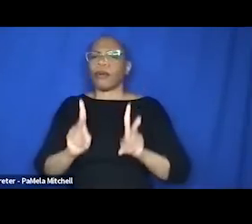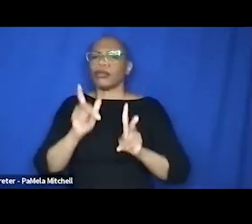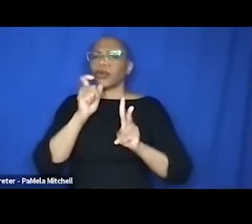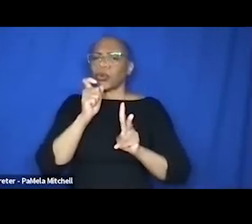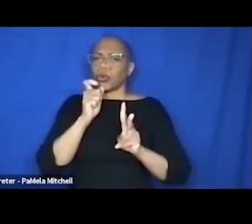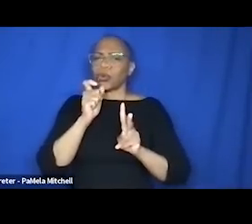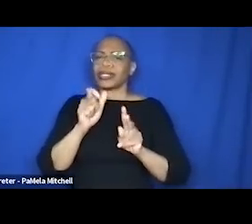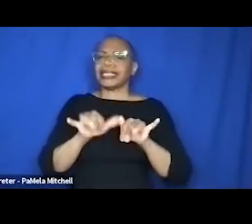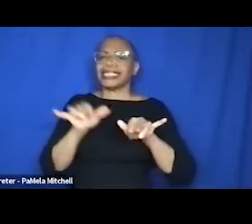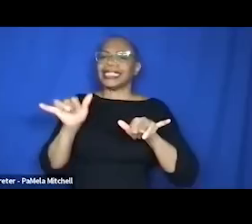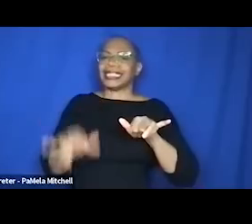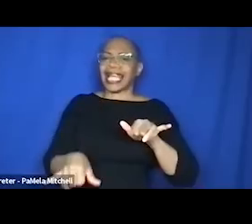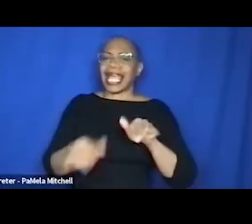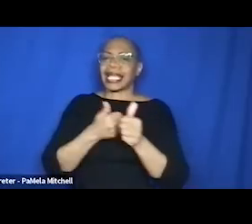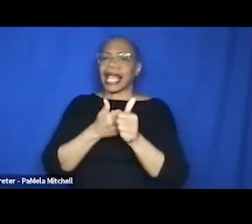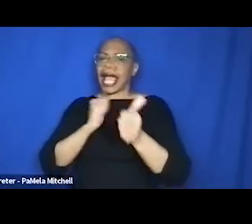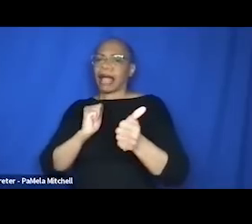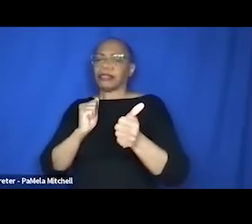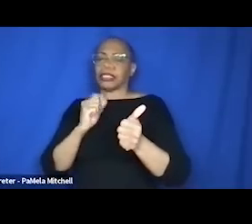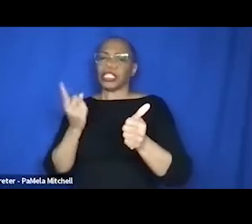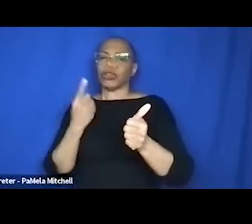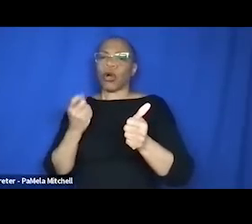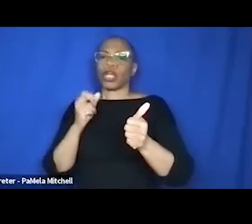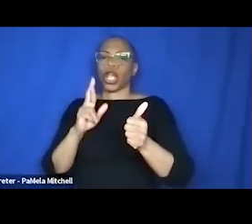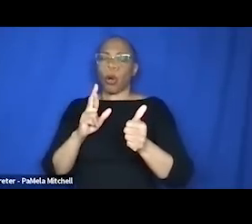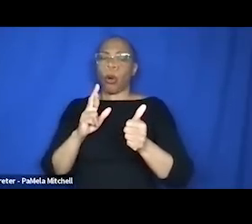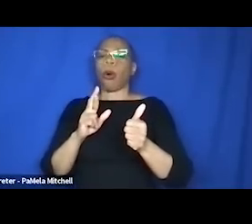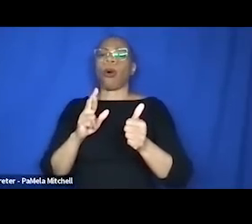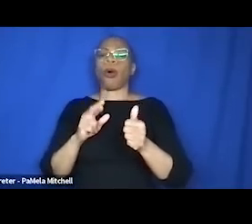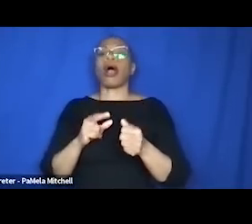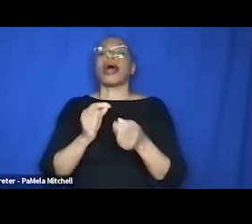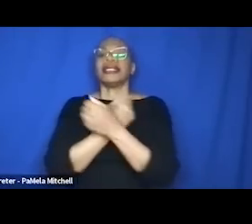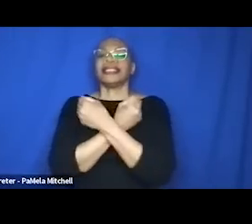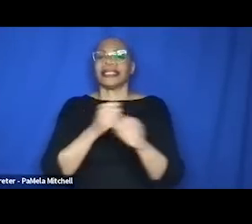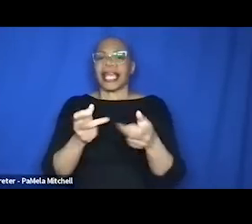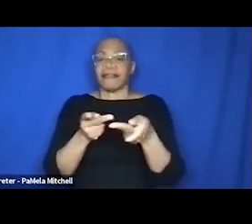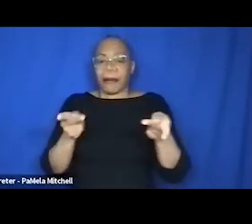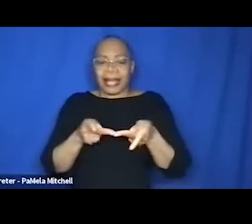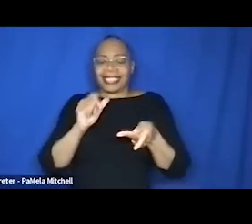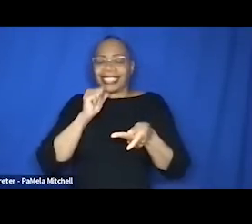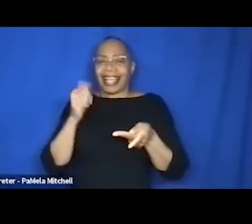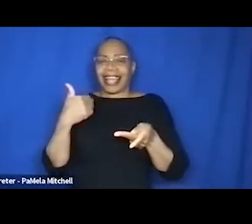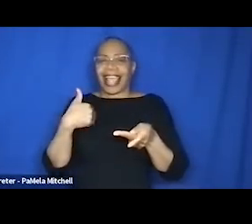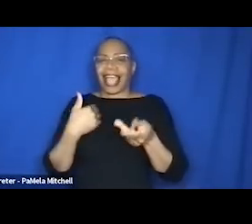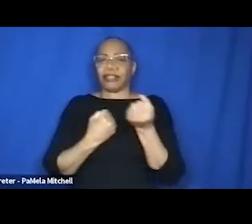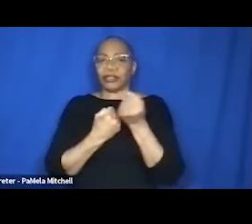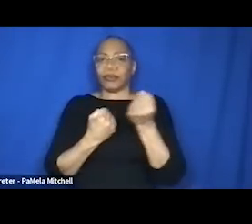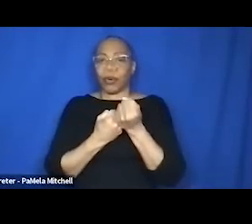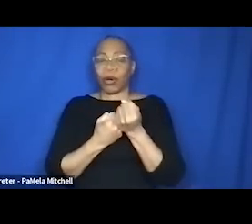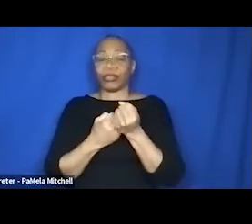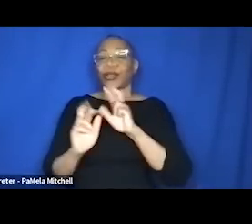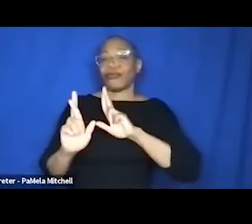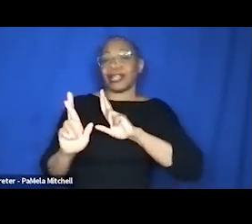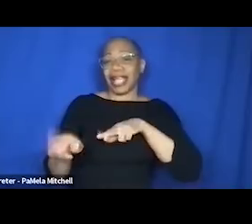a abstinence only or sober shelter, especially if there are not support services for them, as the reaction to withdrawal can be quite